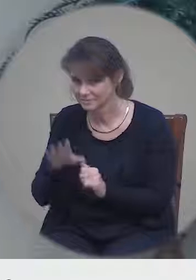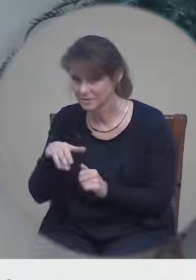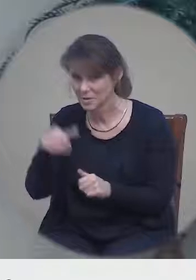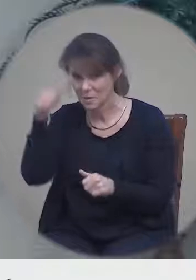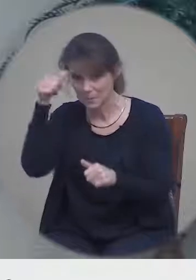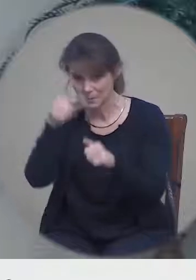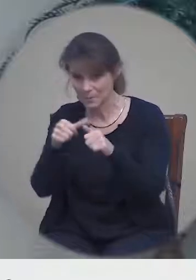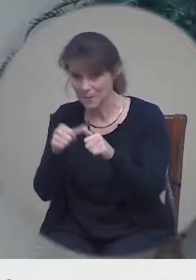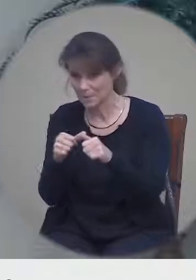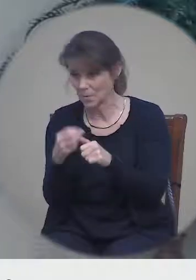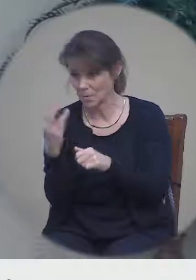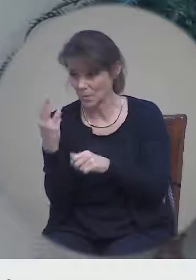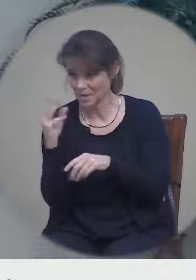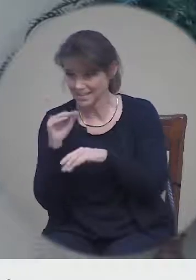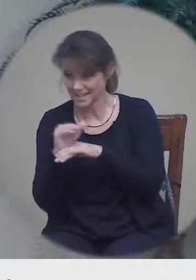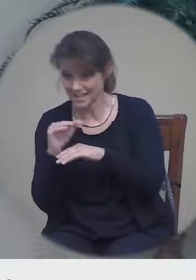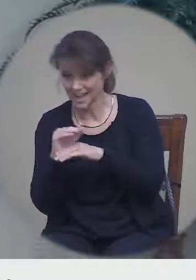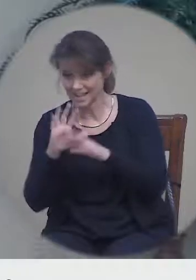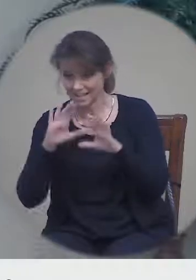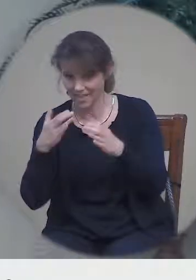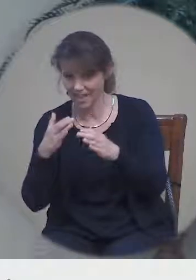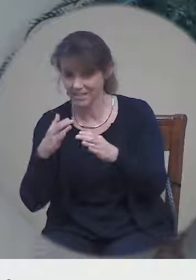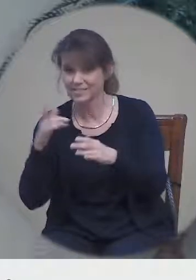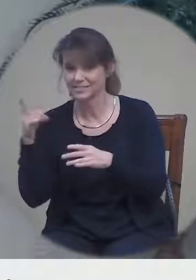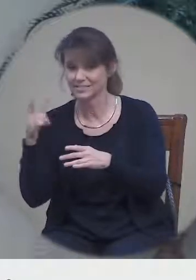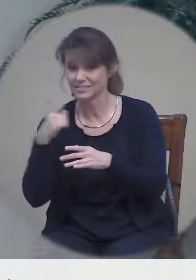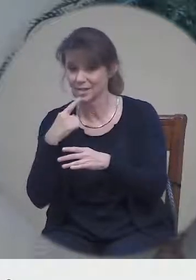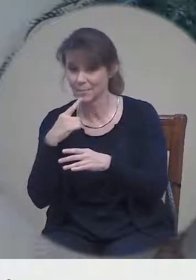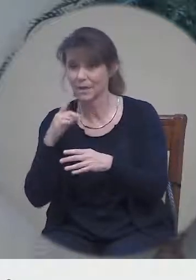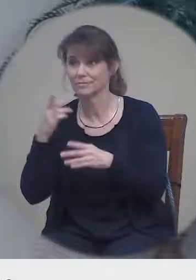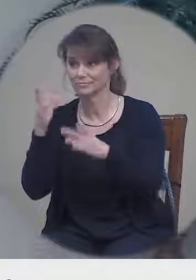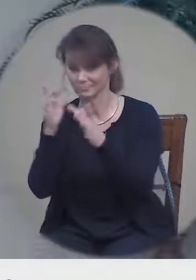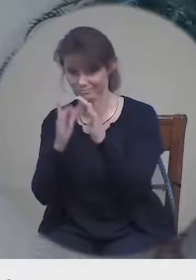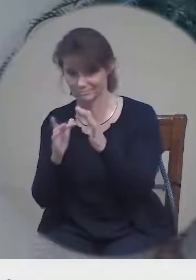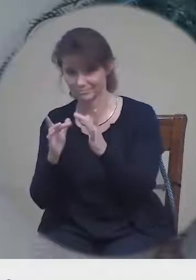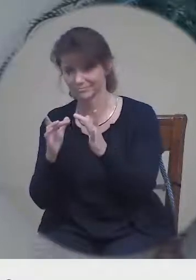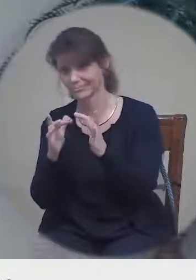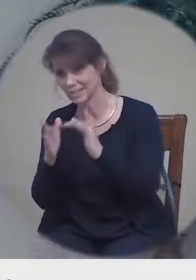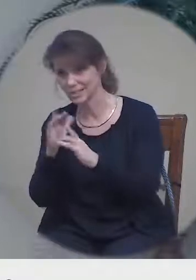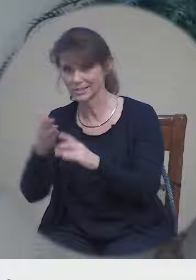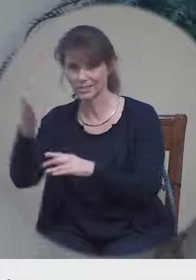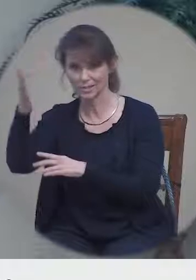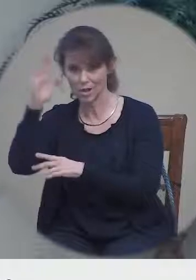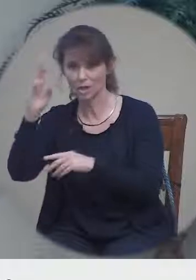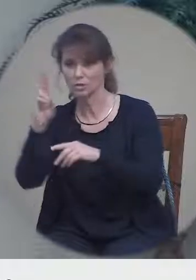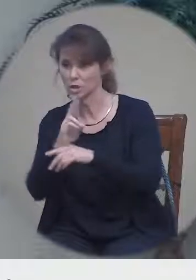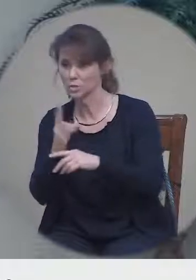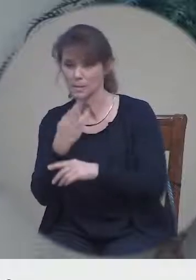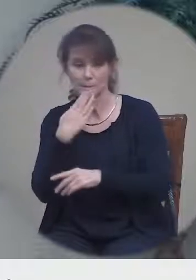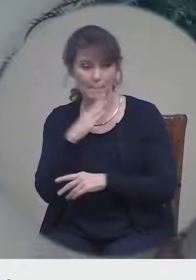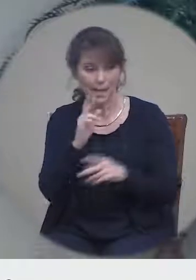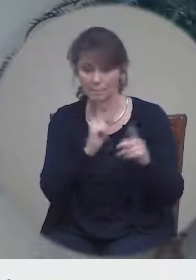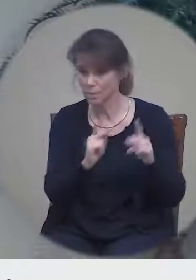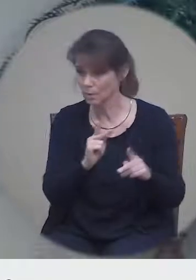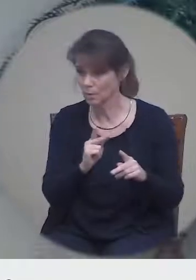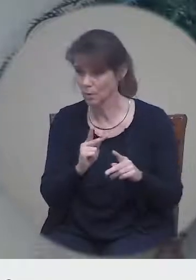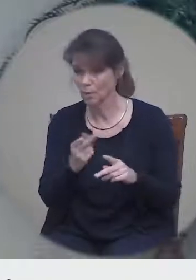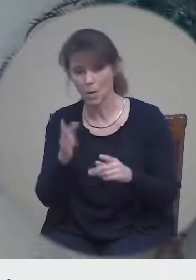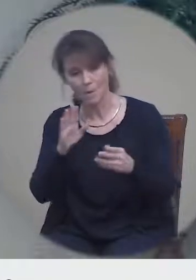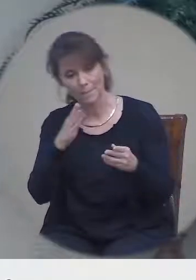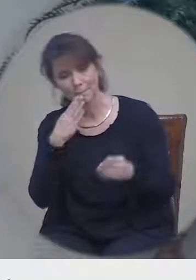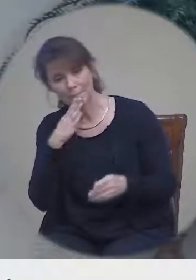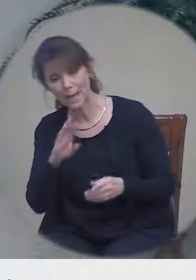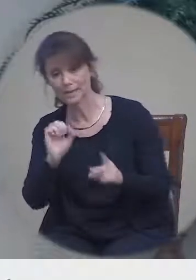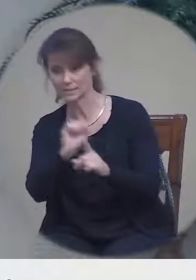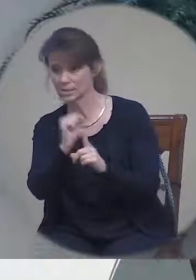bad circumstances and maybe even bad people to discipline us back to the